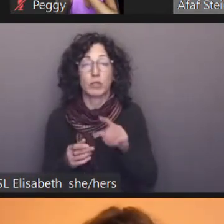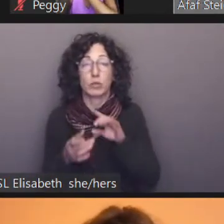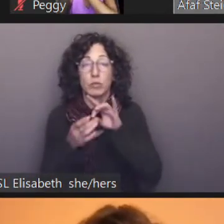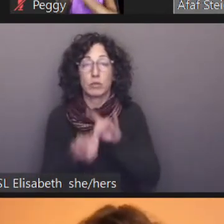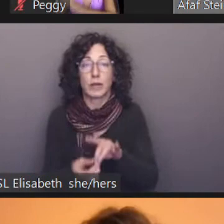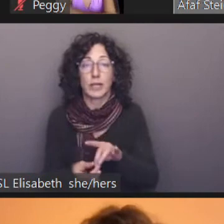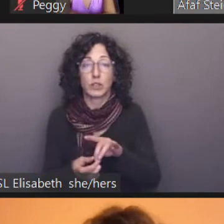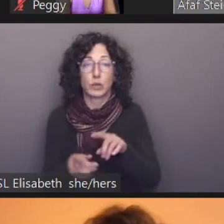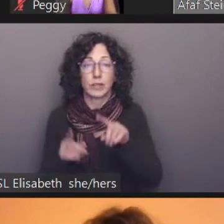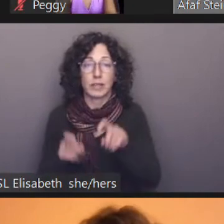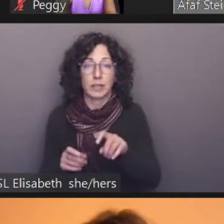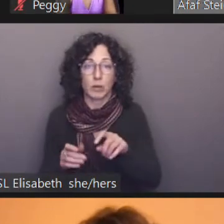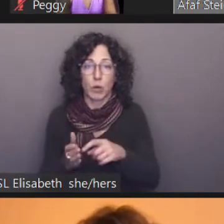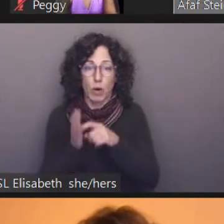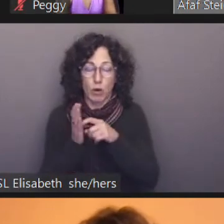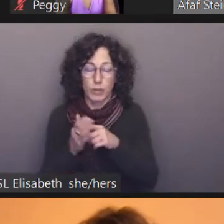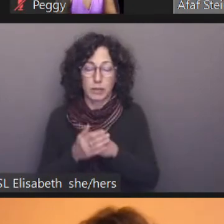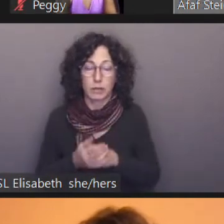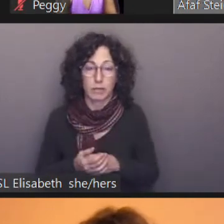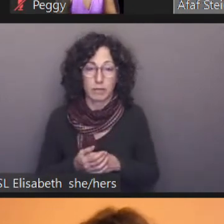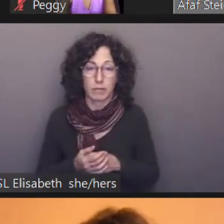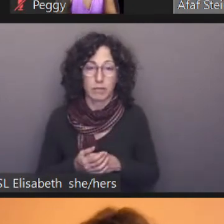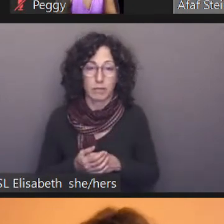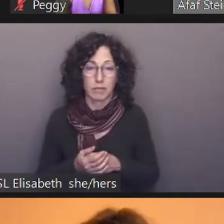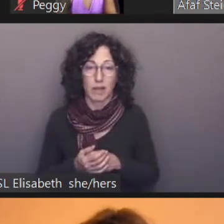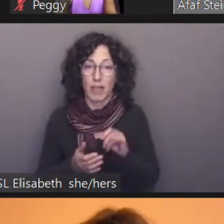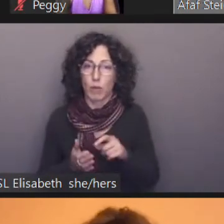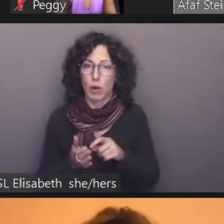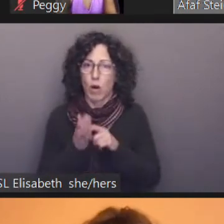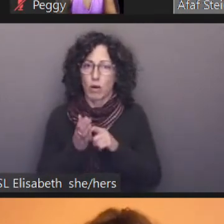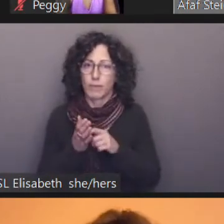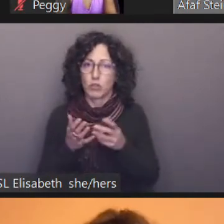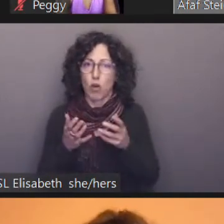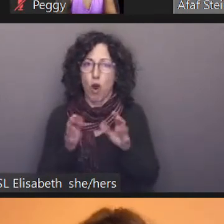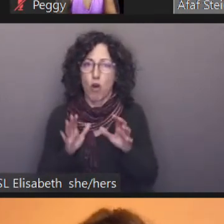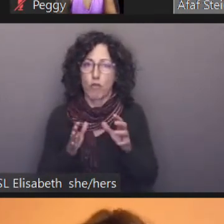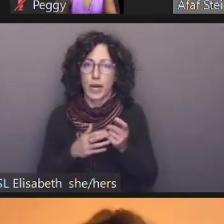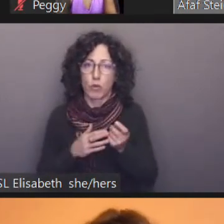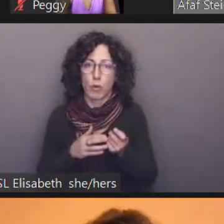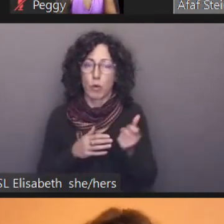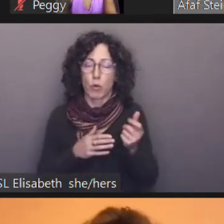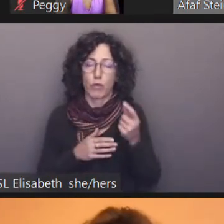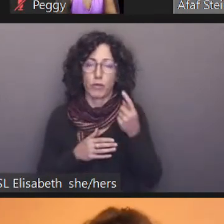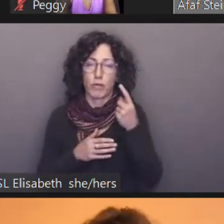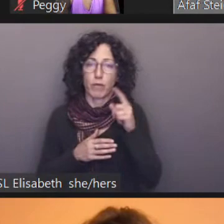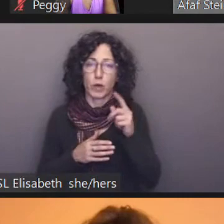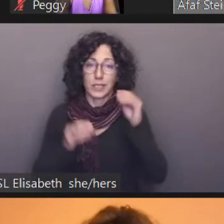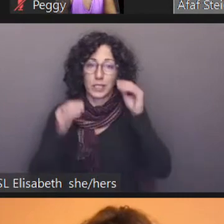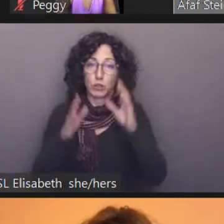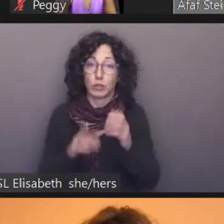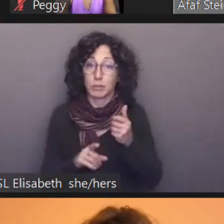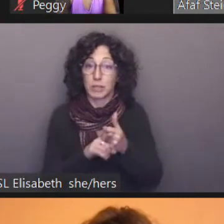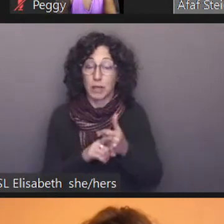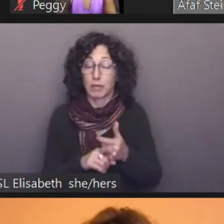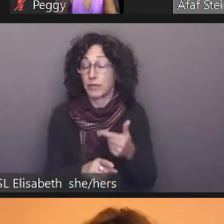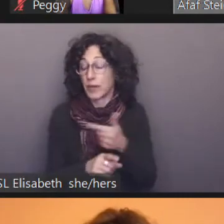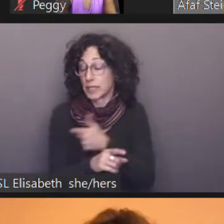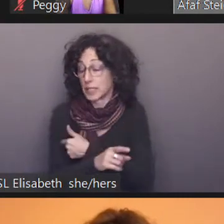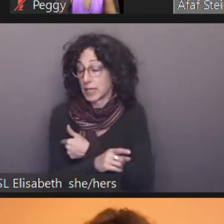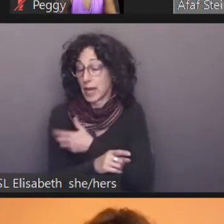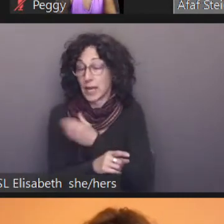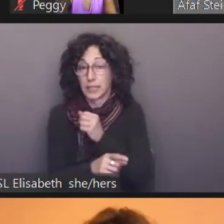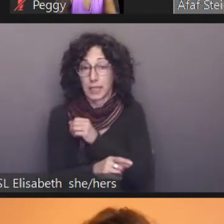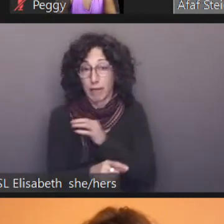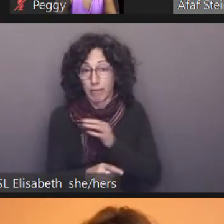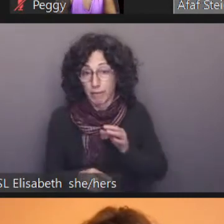and that requirement has already been removed for vaccinated teachers and staff, and we would anticipate that this